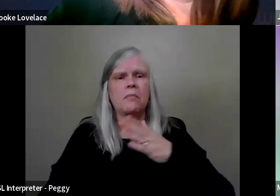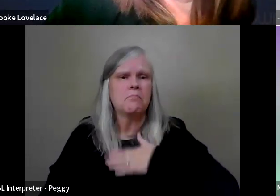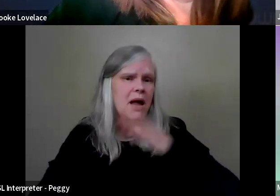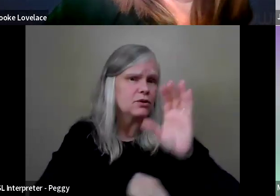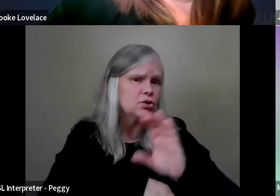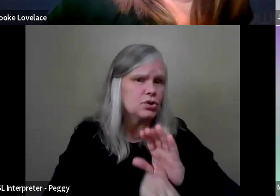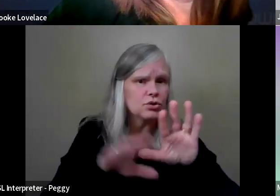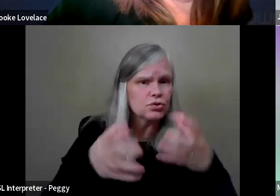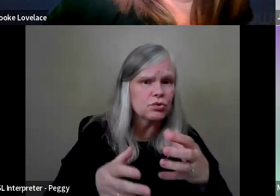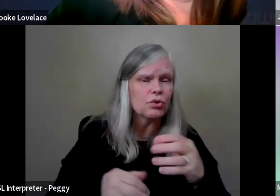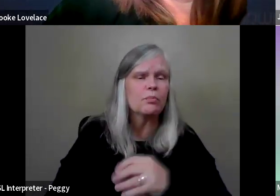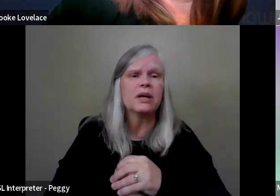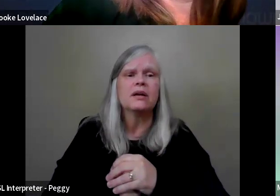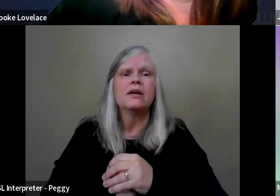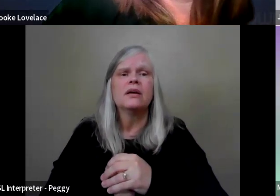church group up in